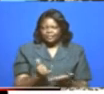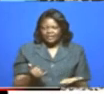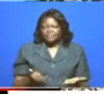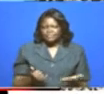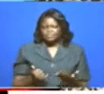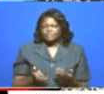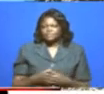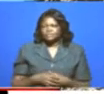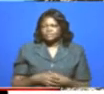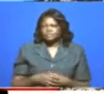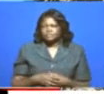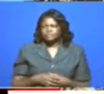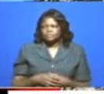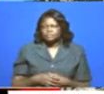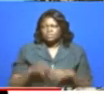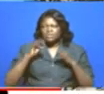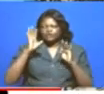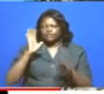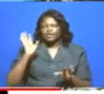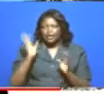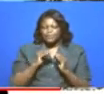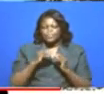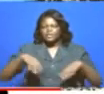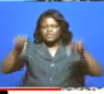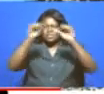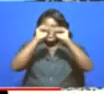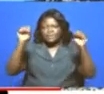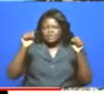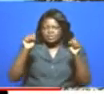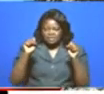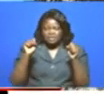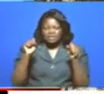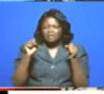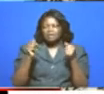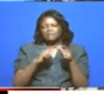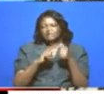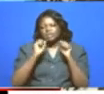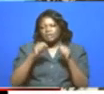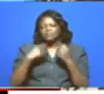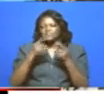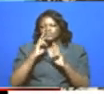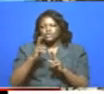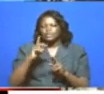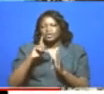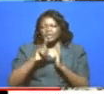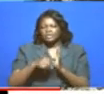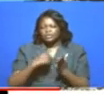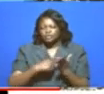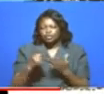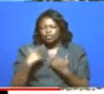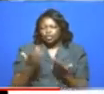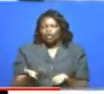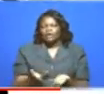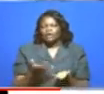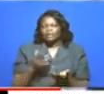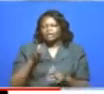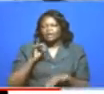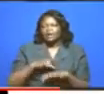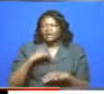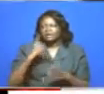President, we should be able to give you the results either later this week or at the very latest early next week.